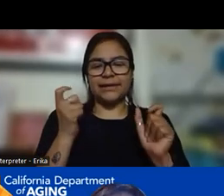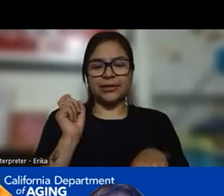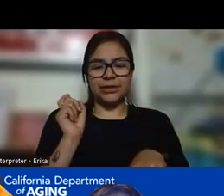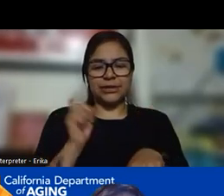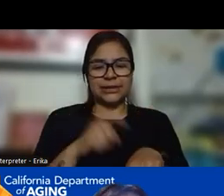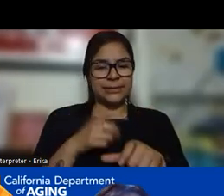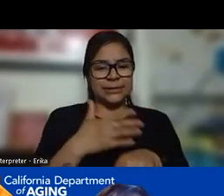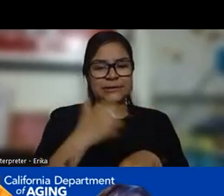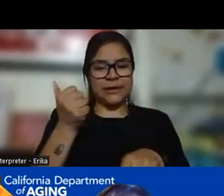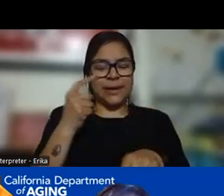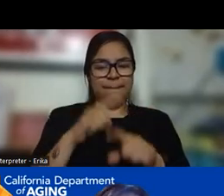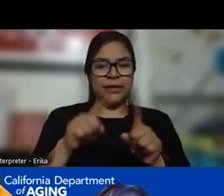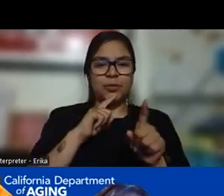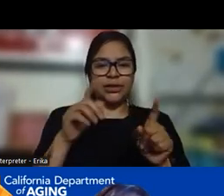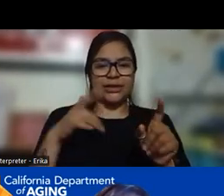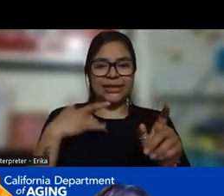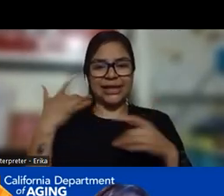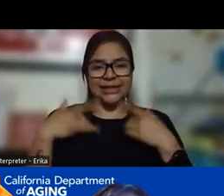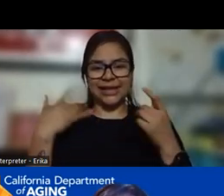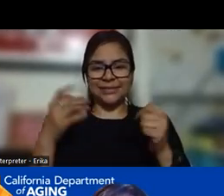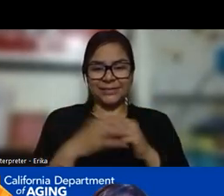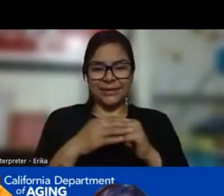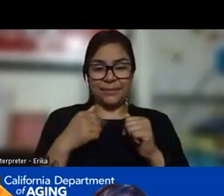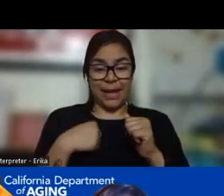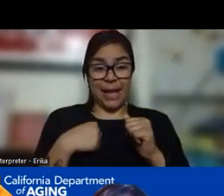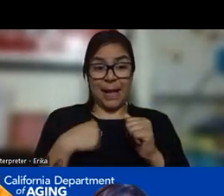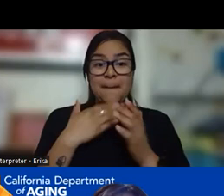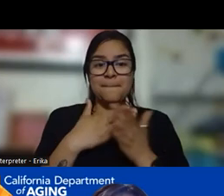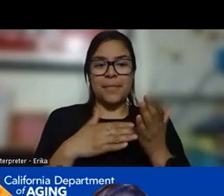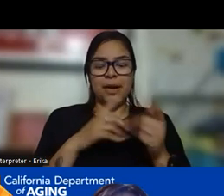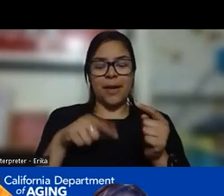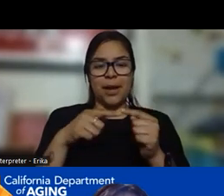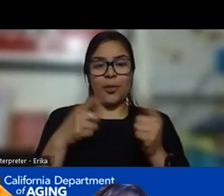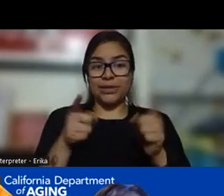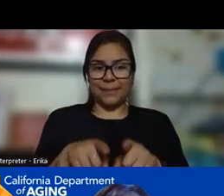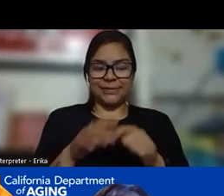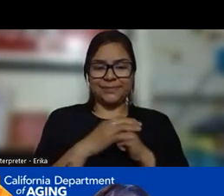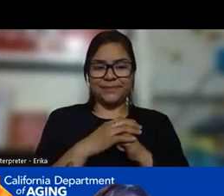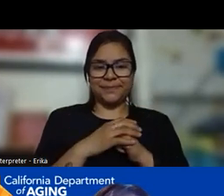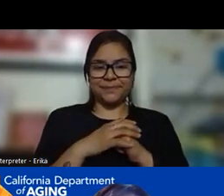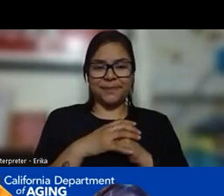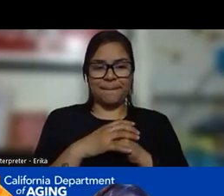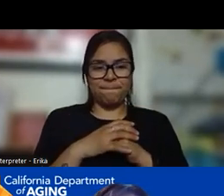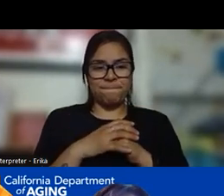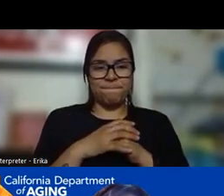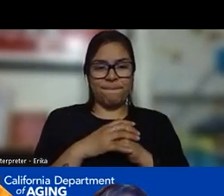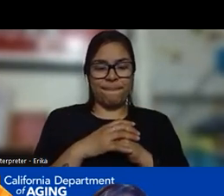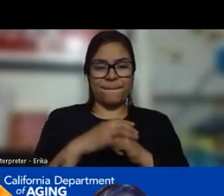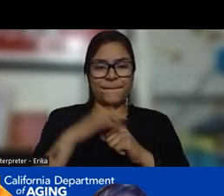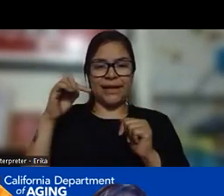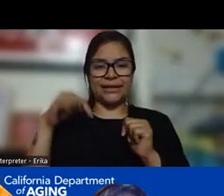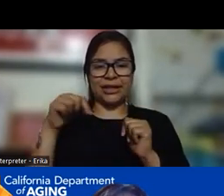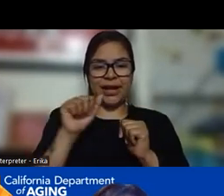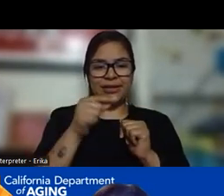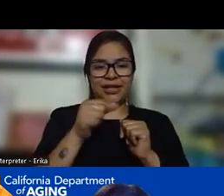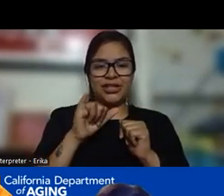well, but I'm very excited to give my report out in terms of what's been happening here at Aging and